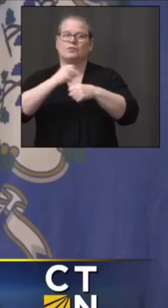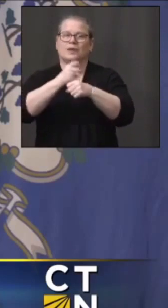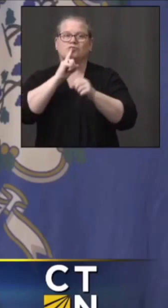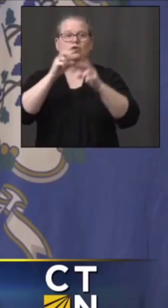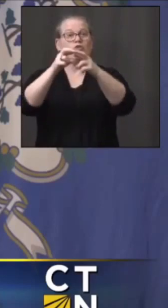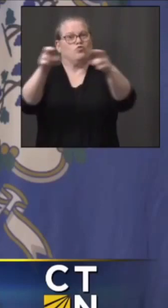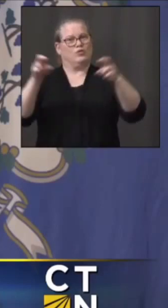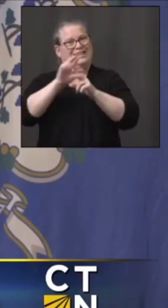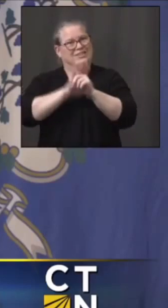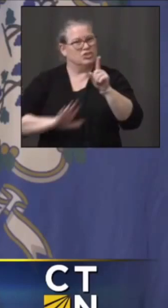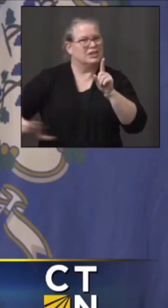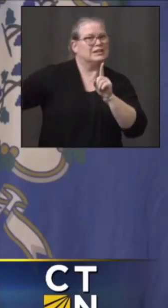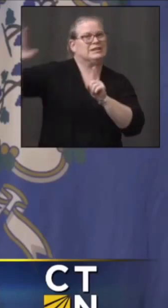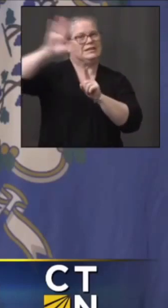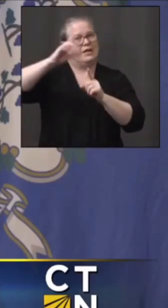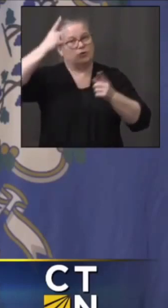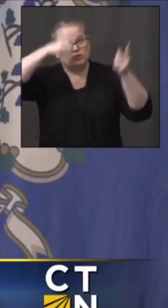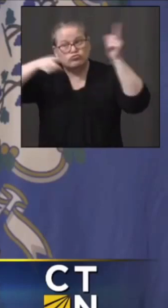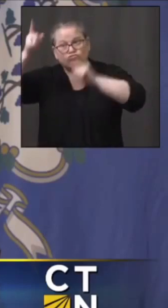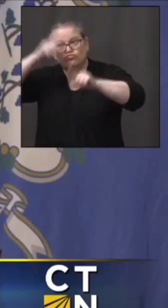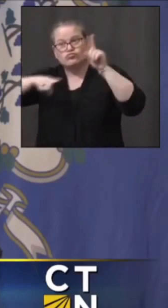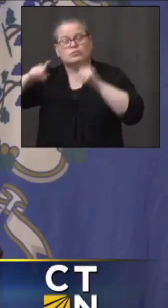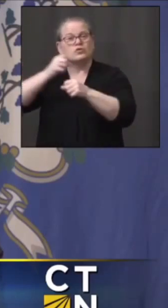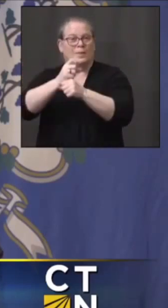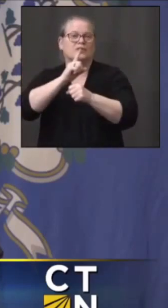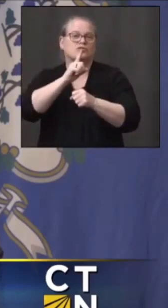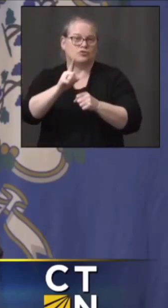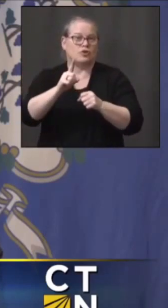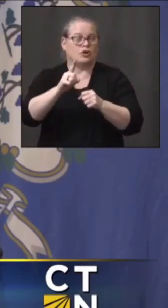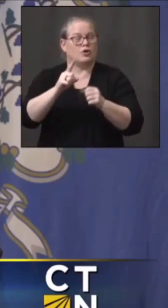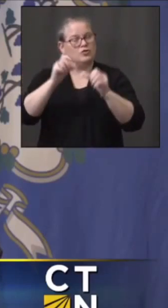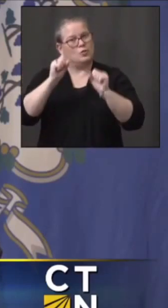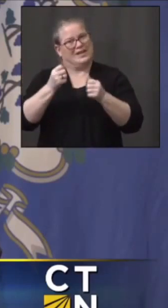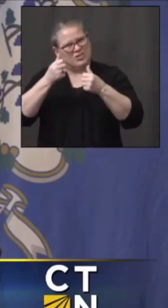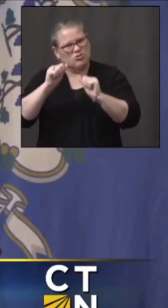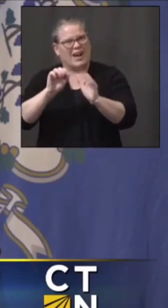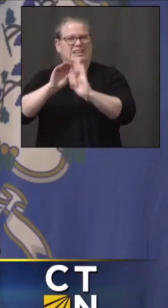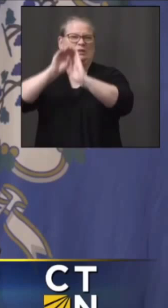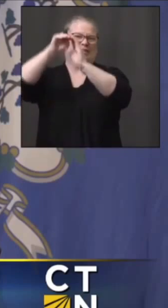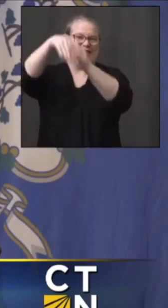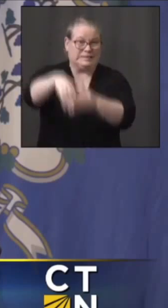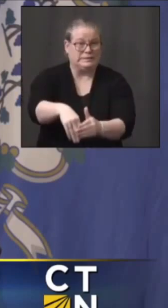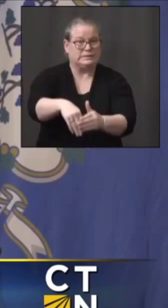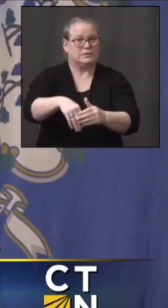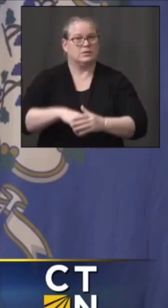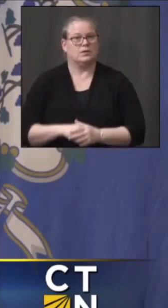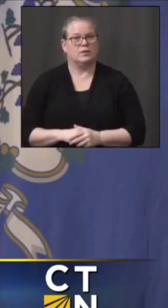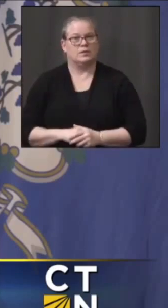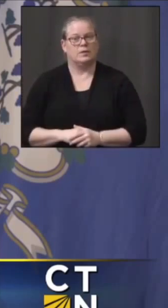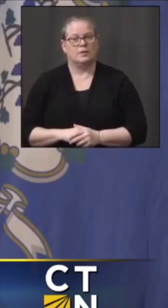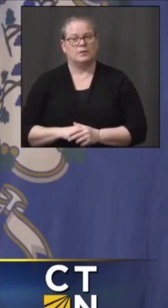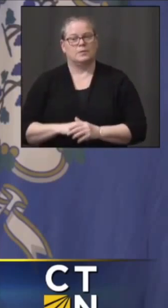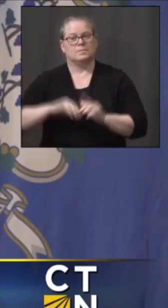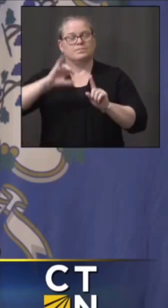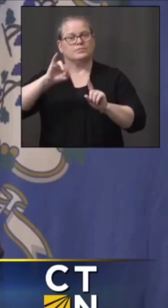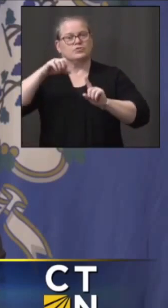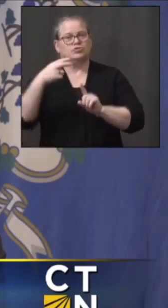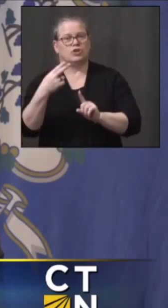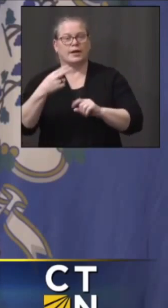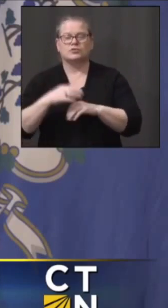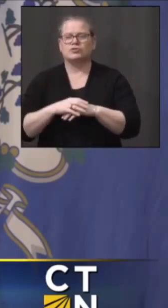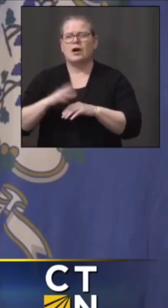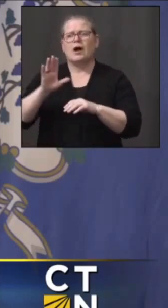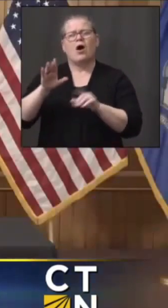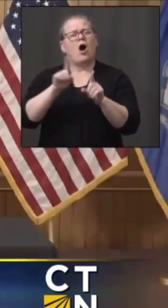just make one more point? Yeah. Emily, it's very important that you be aware also that you cannot compare death rates across